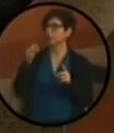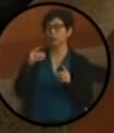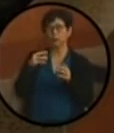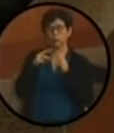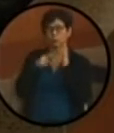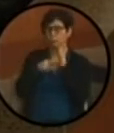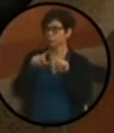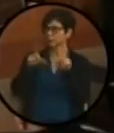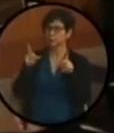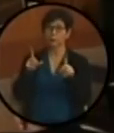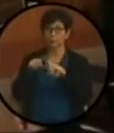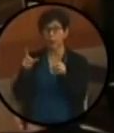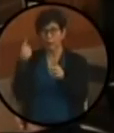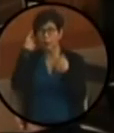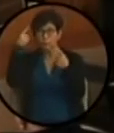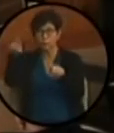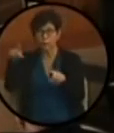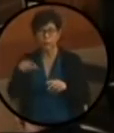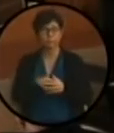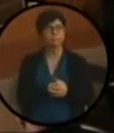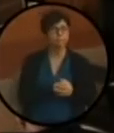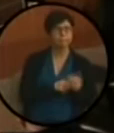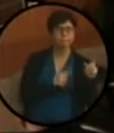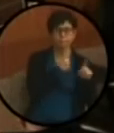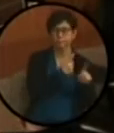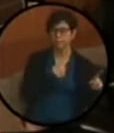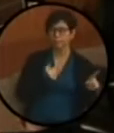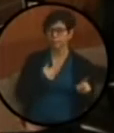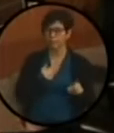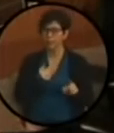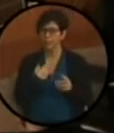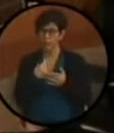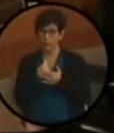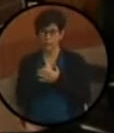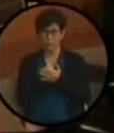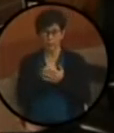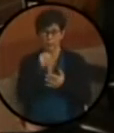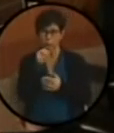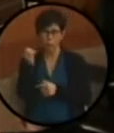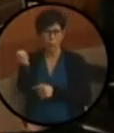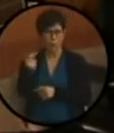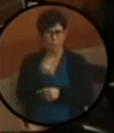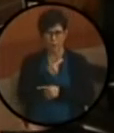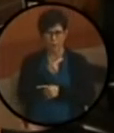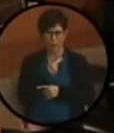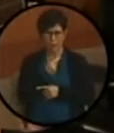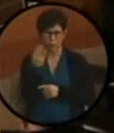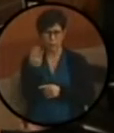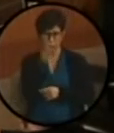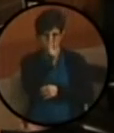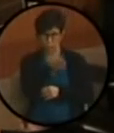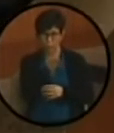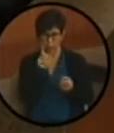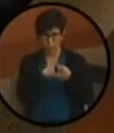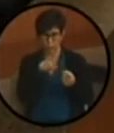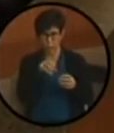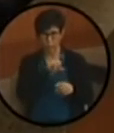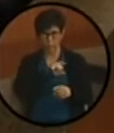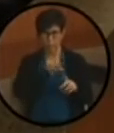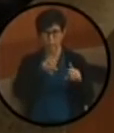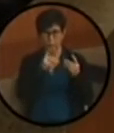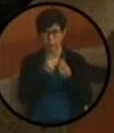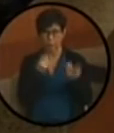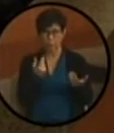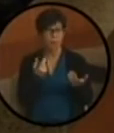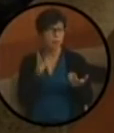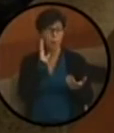you. These forfeiture funds don't come back directly to the police department. Actually, they do come back to the city. We